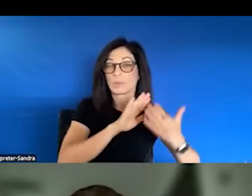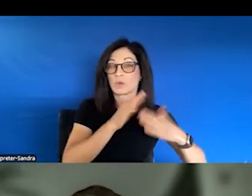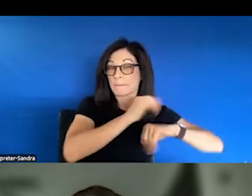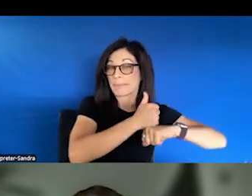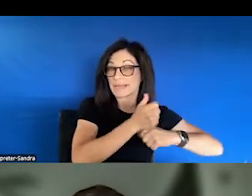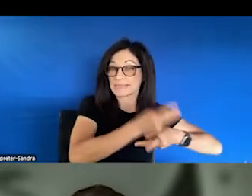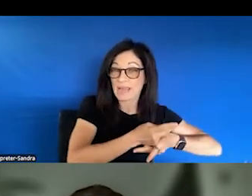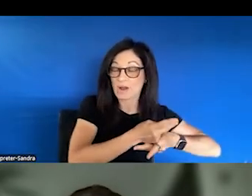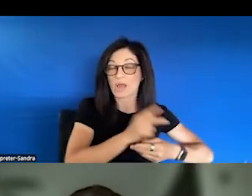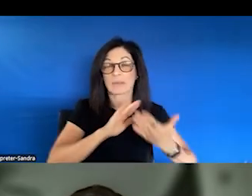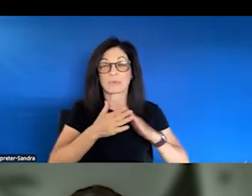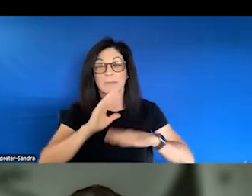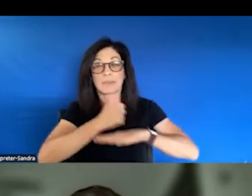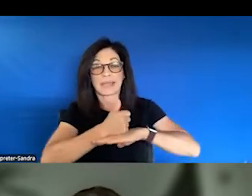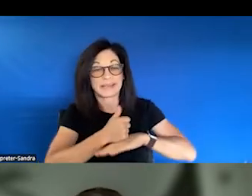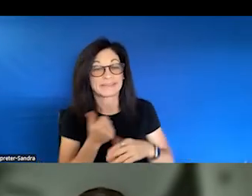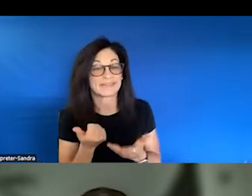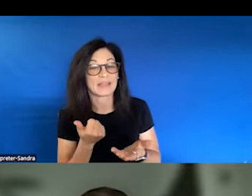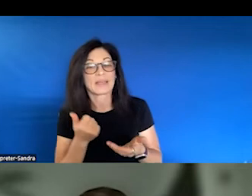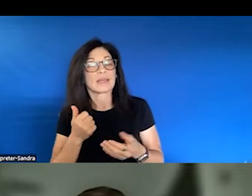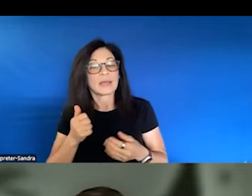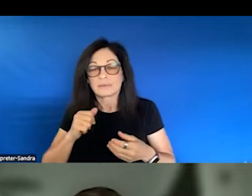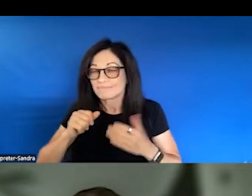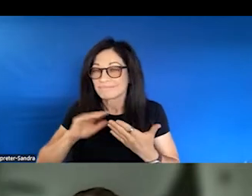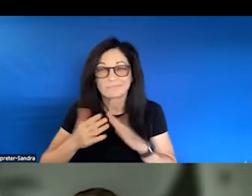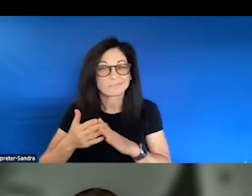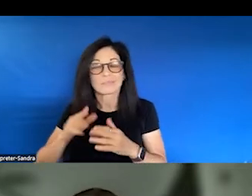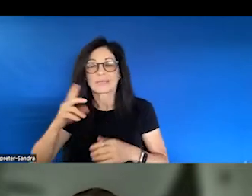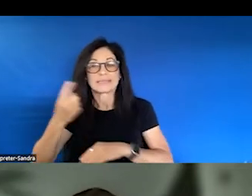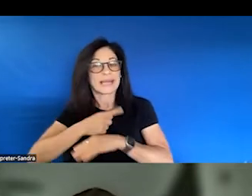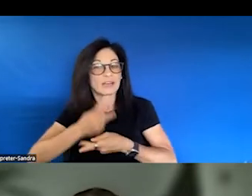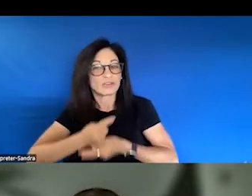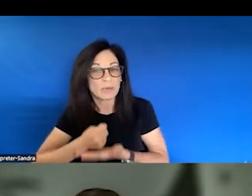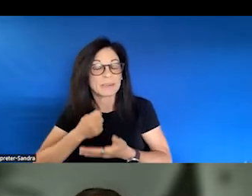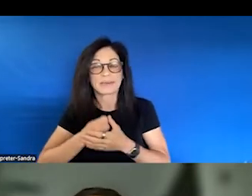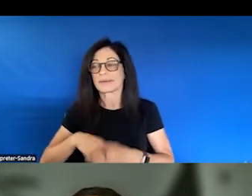health centers, day treatment programs, partial hospitalization,